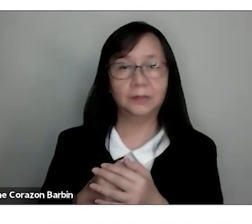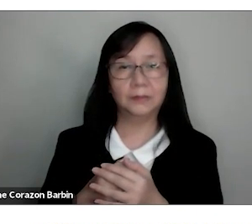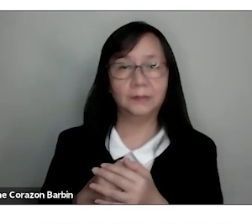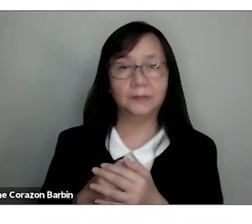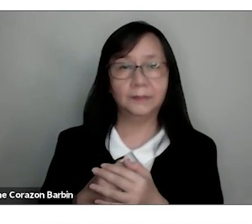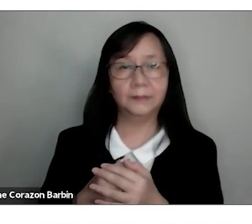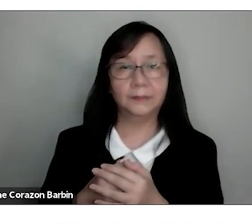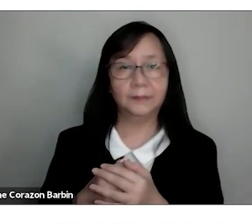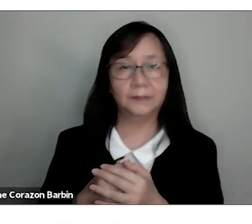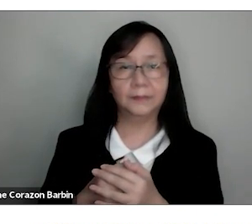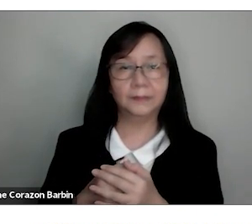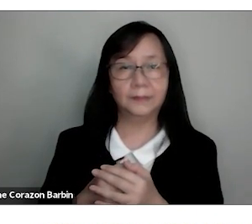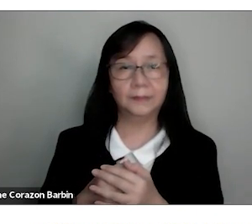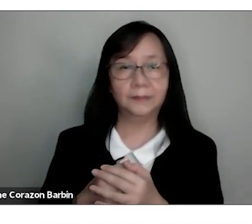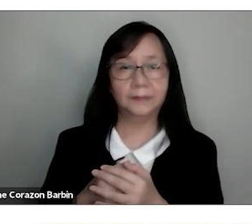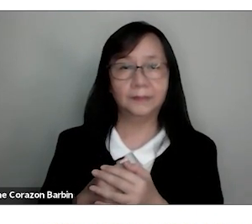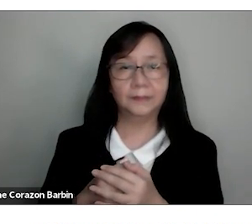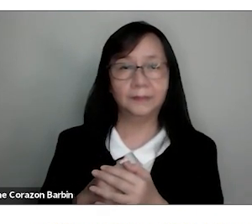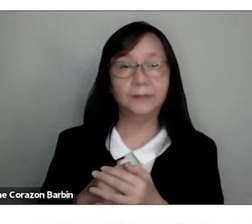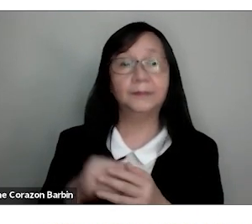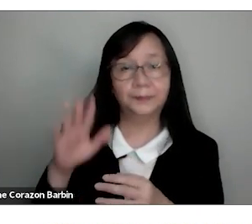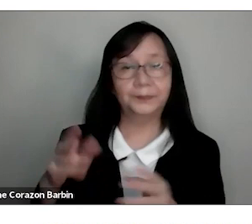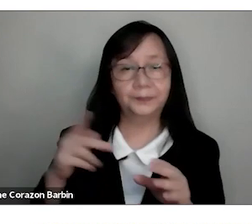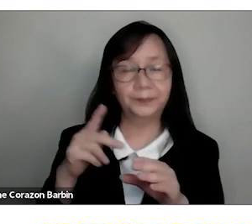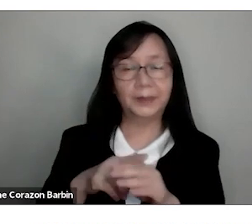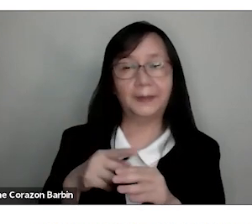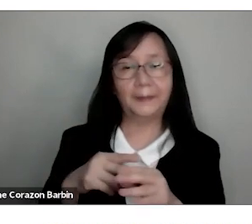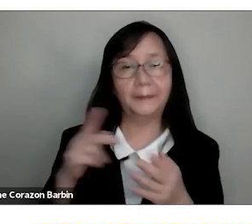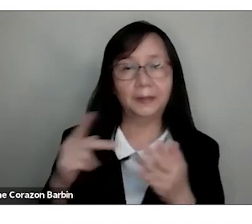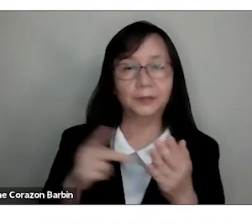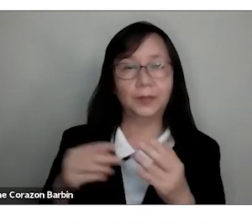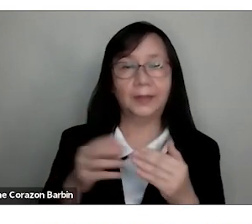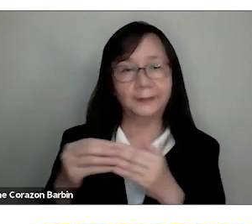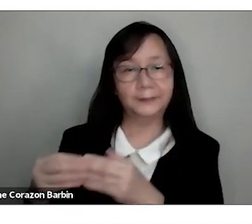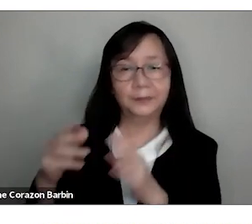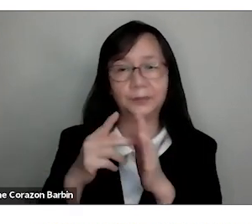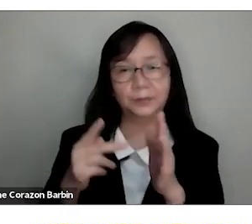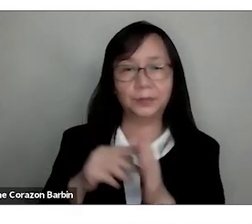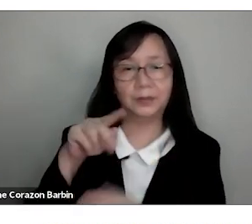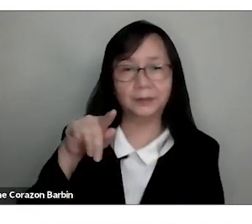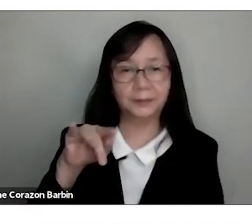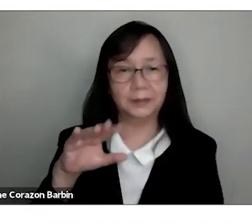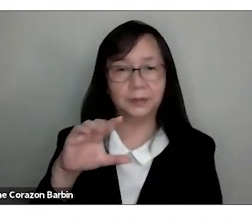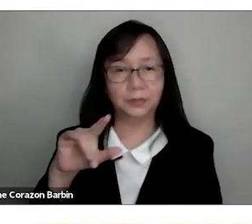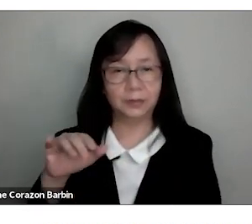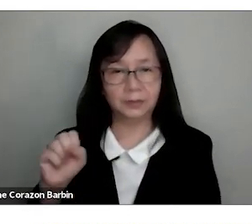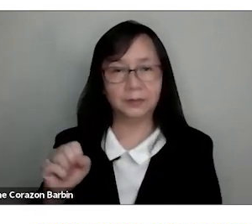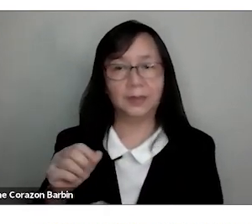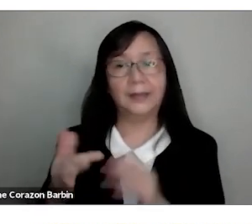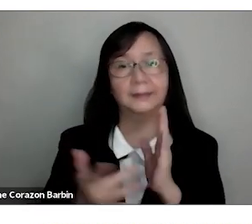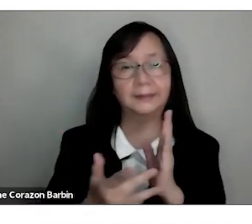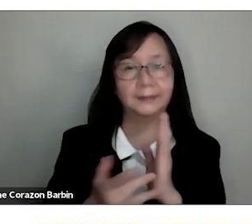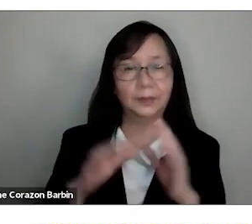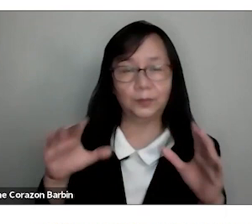the slide before the, yeah. With child participation being part of the guiding principles of the RPA COEA, the technical